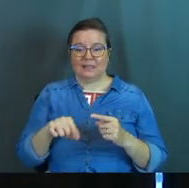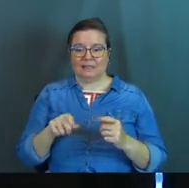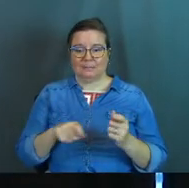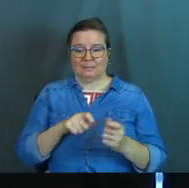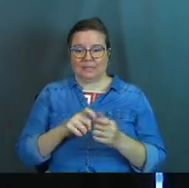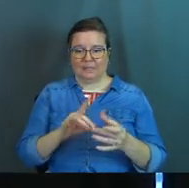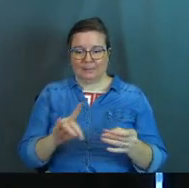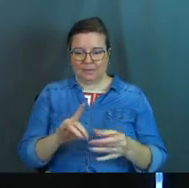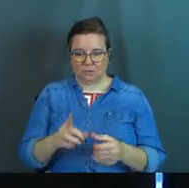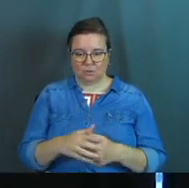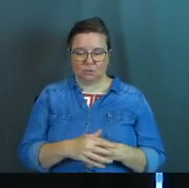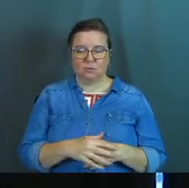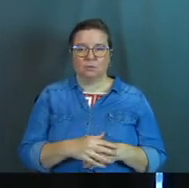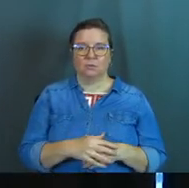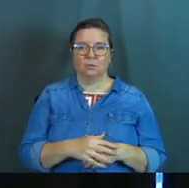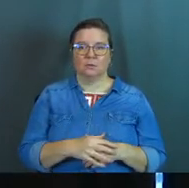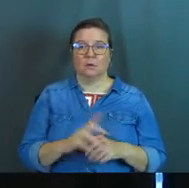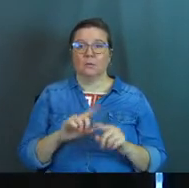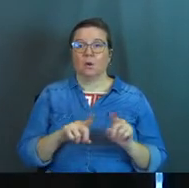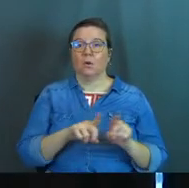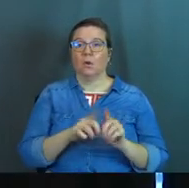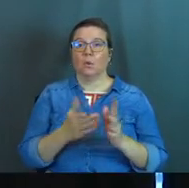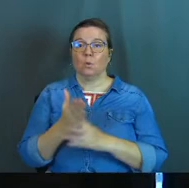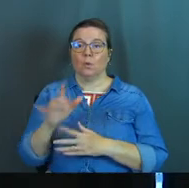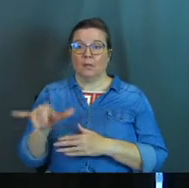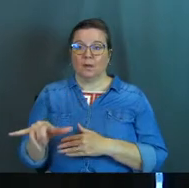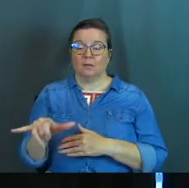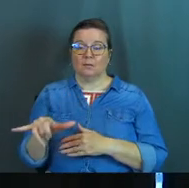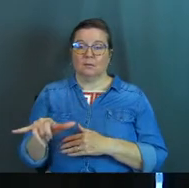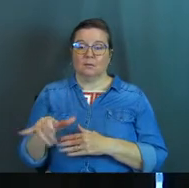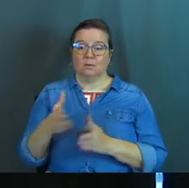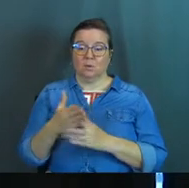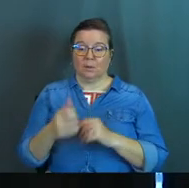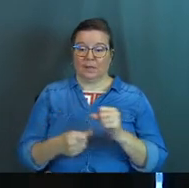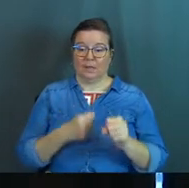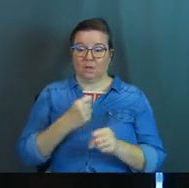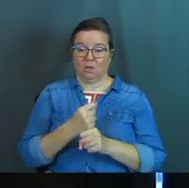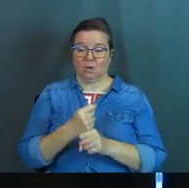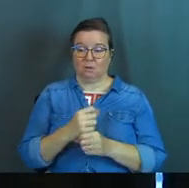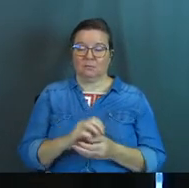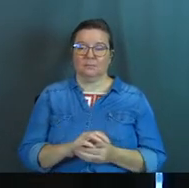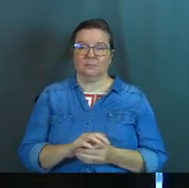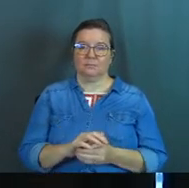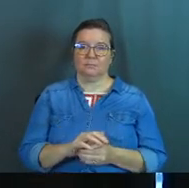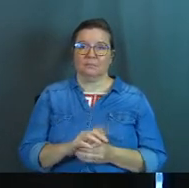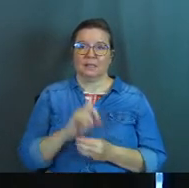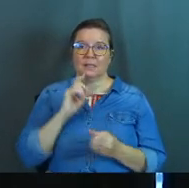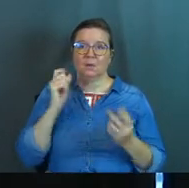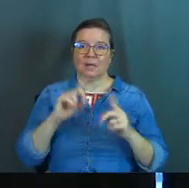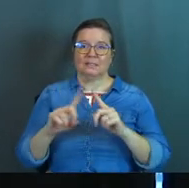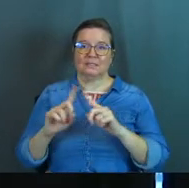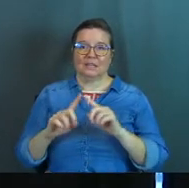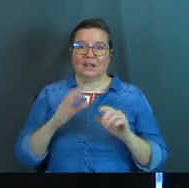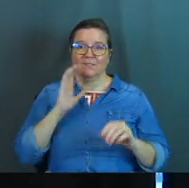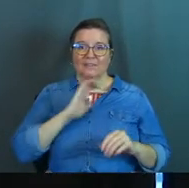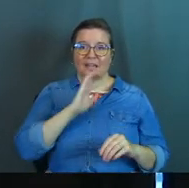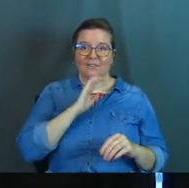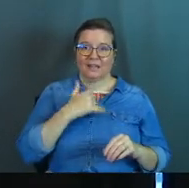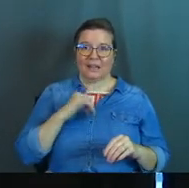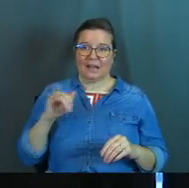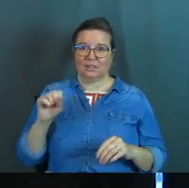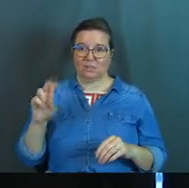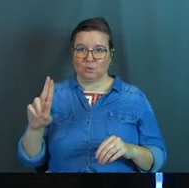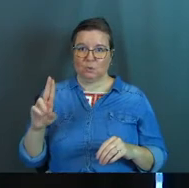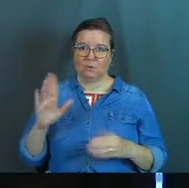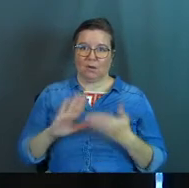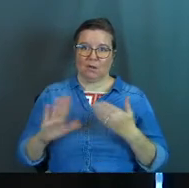this particular message. But also through that year, there were lots of different cafeterias at ISU,